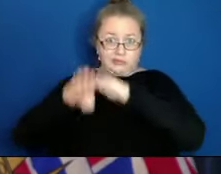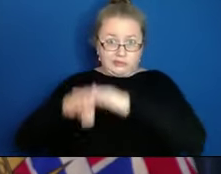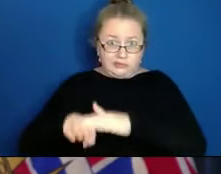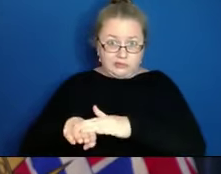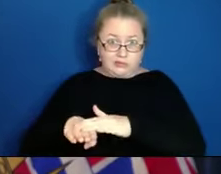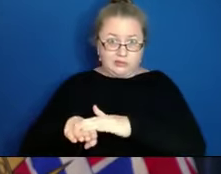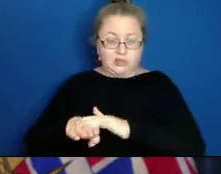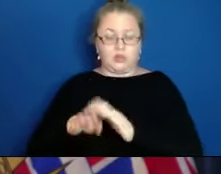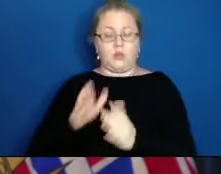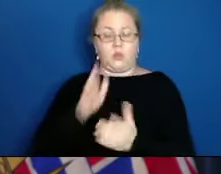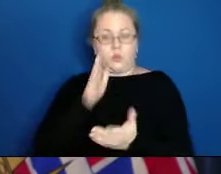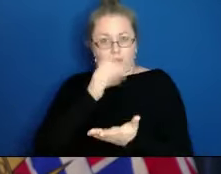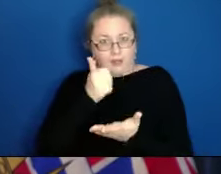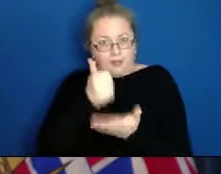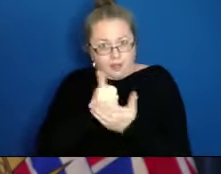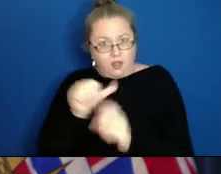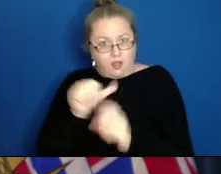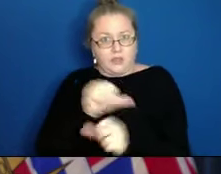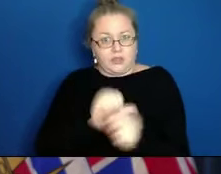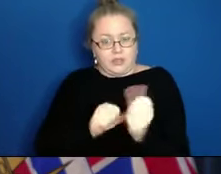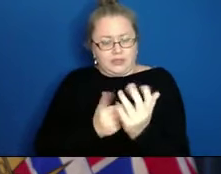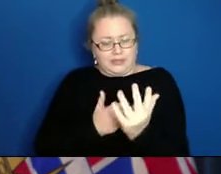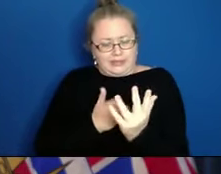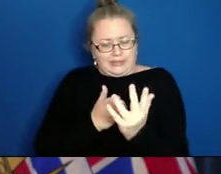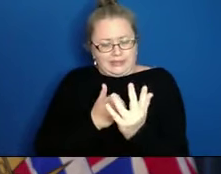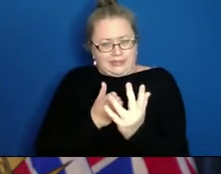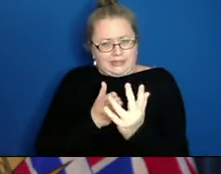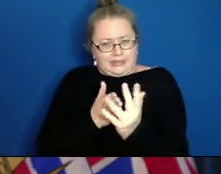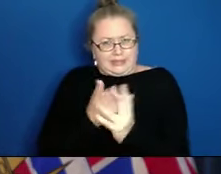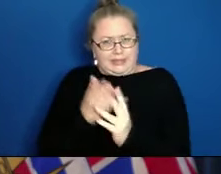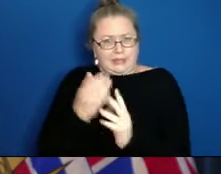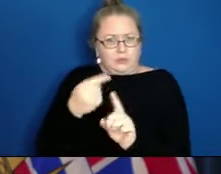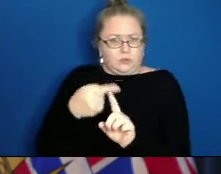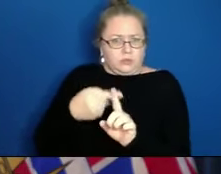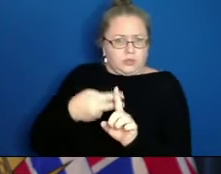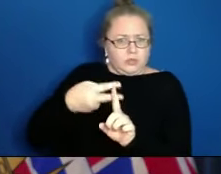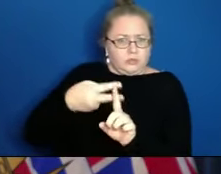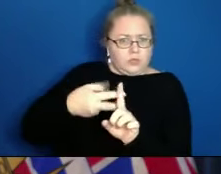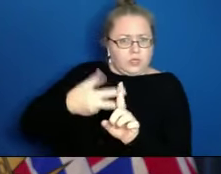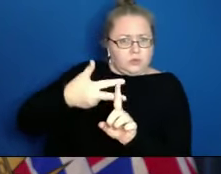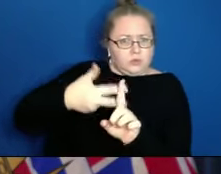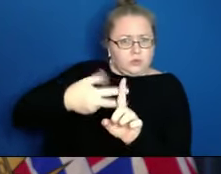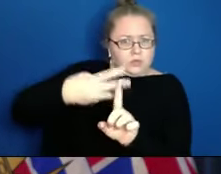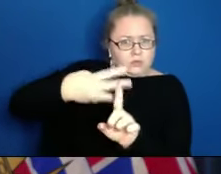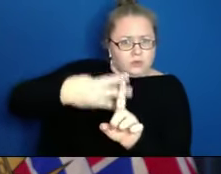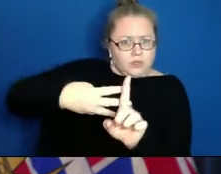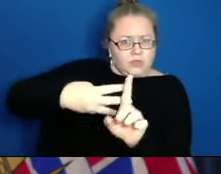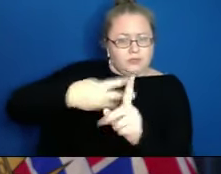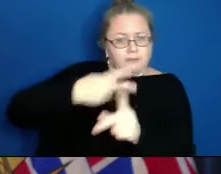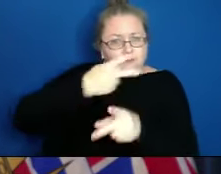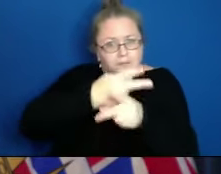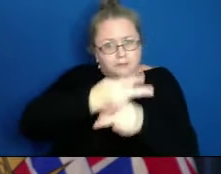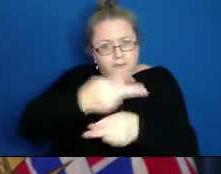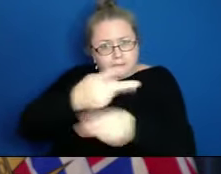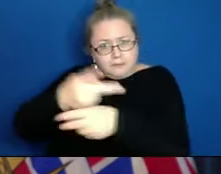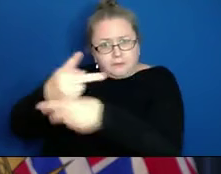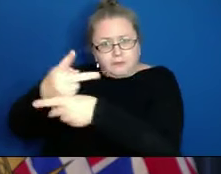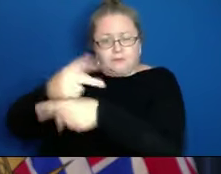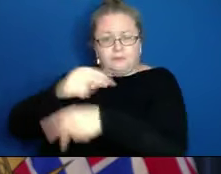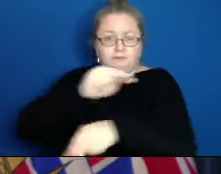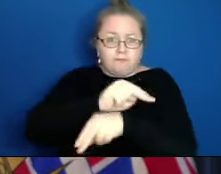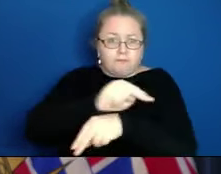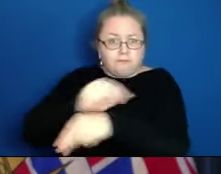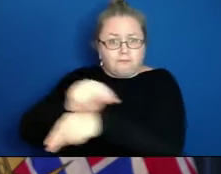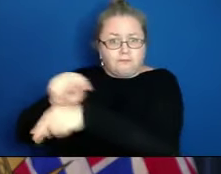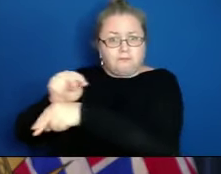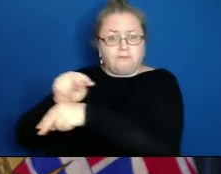get us through these next few months. We need to support our friends, our neighbors, and take care of those who are most at